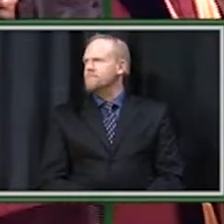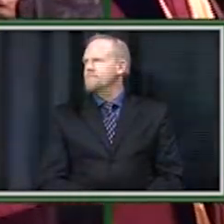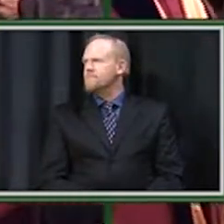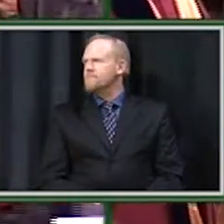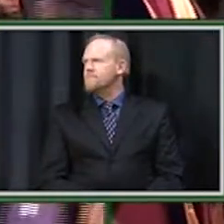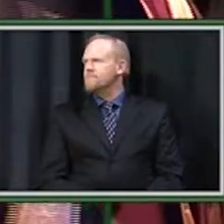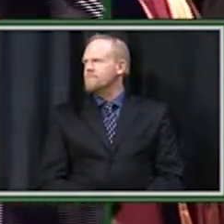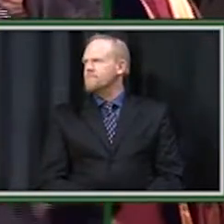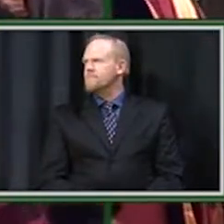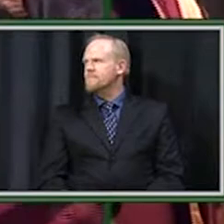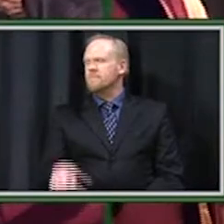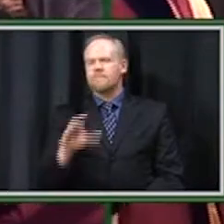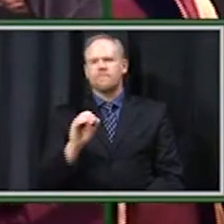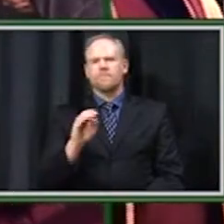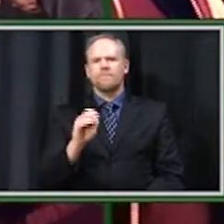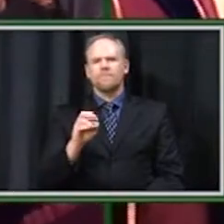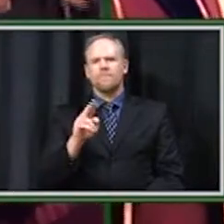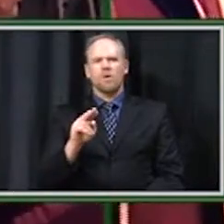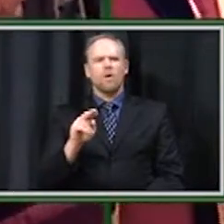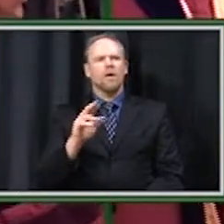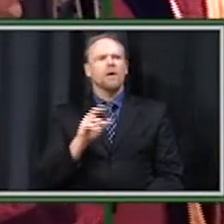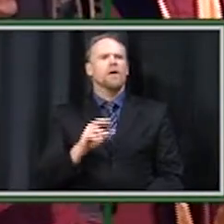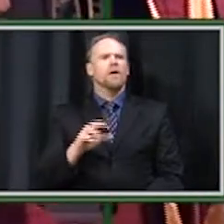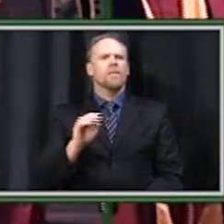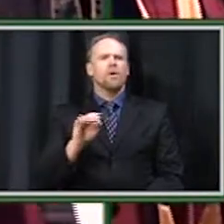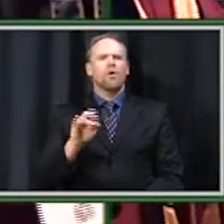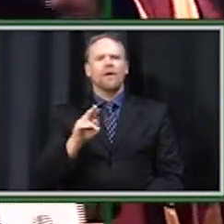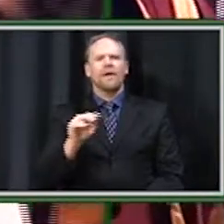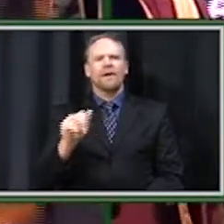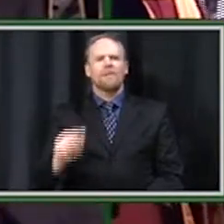Omar Diaz Echeverria.